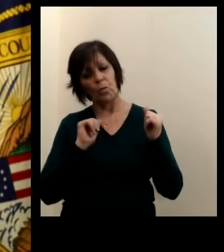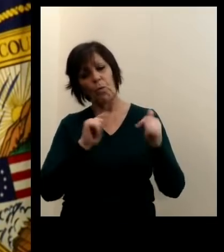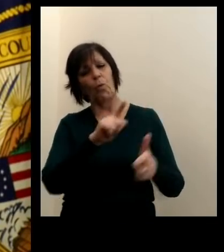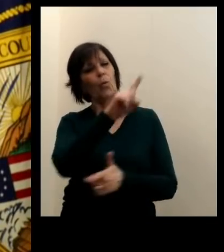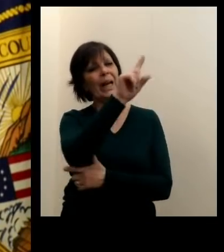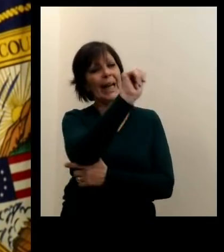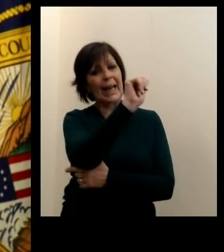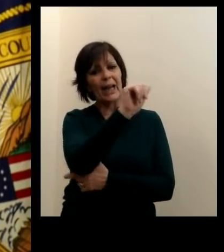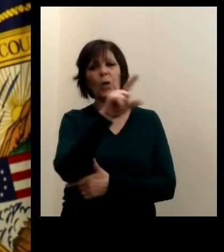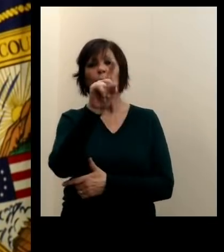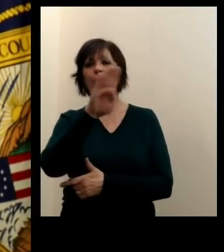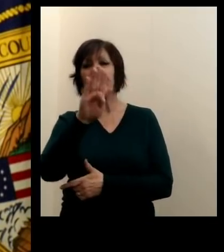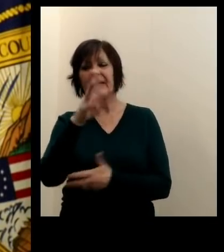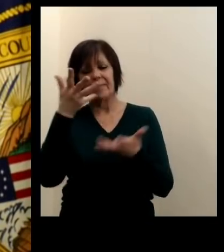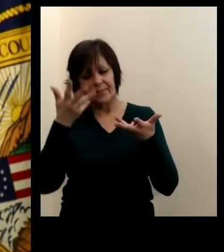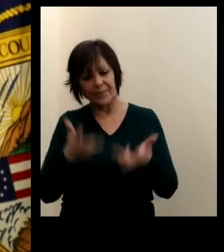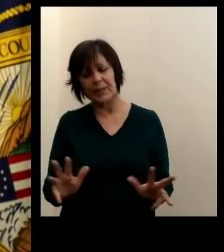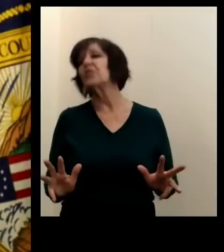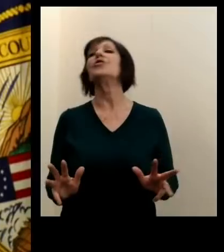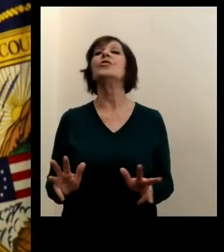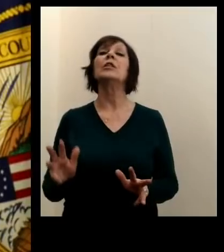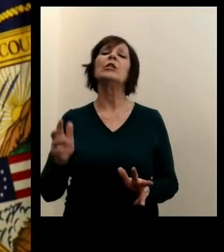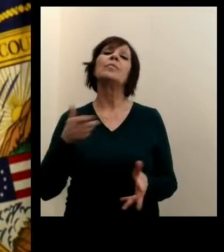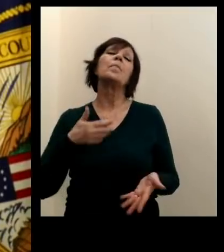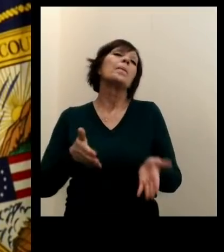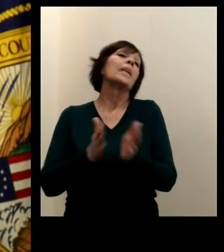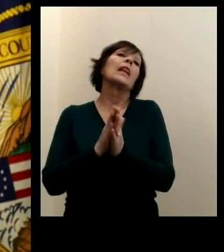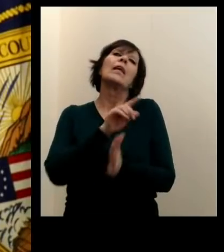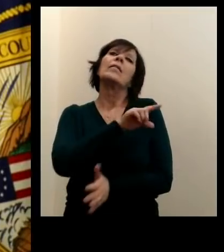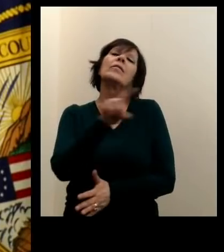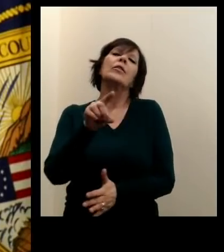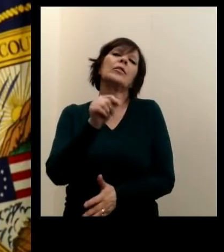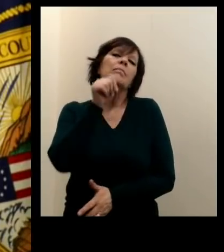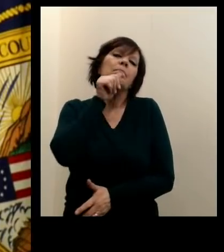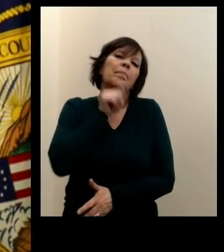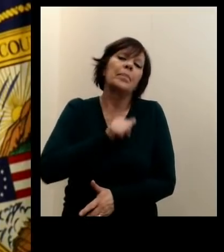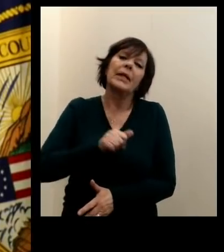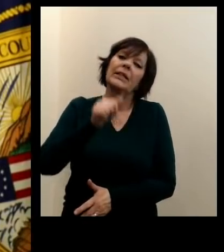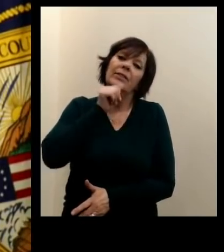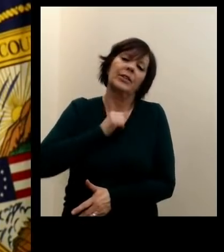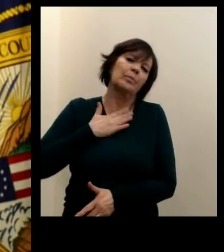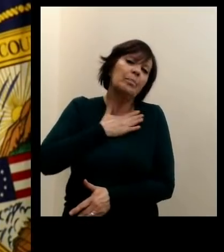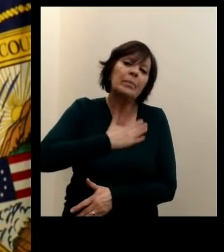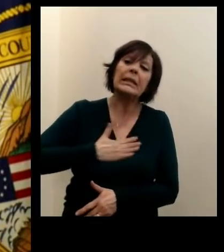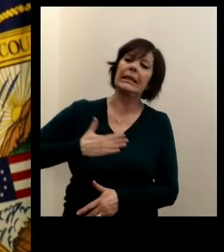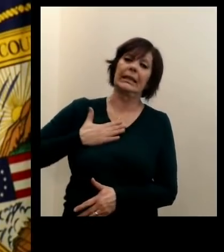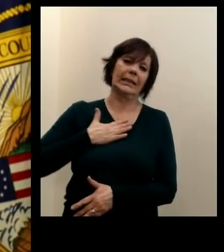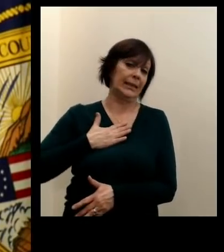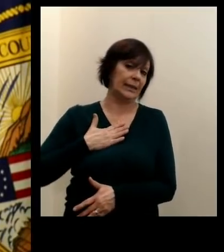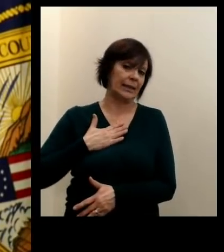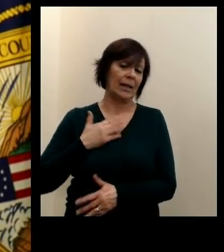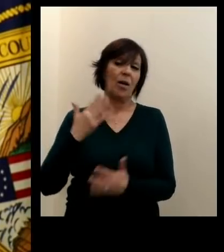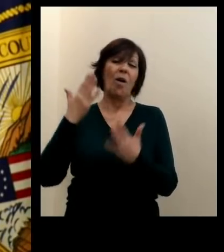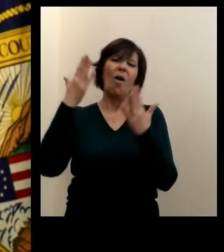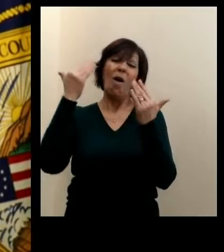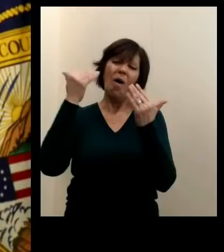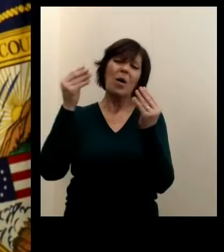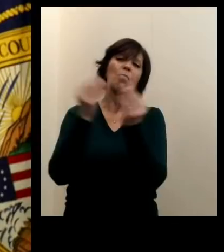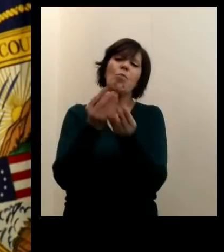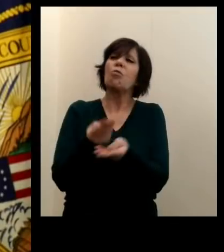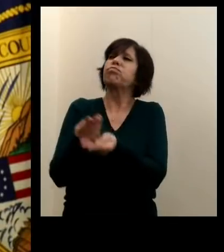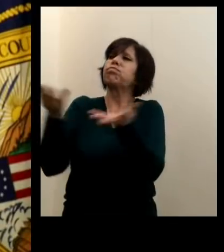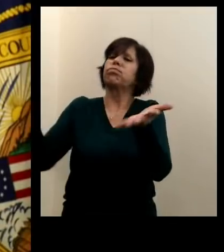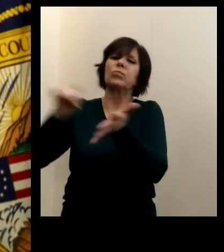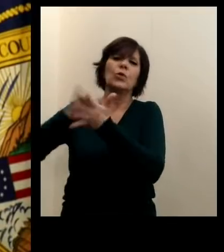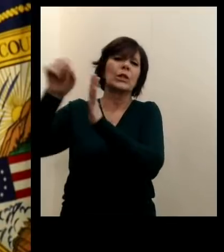and 1B category vaccinated. And I just ask for patience as hopefully more vaccine will be distributed to New